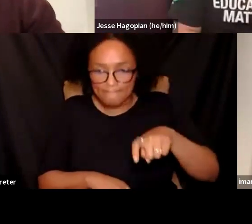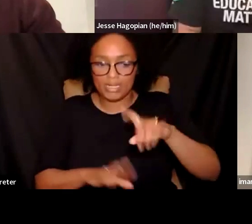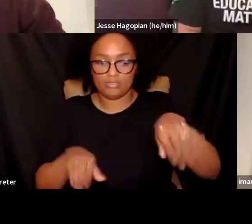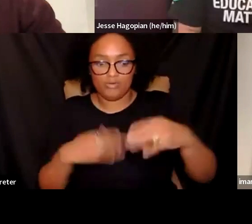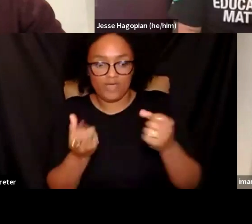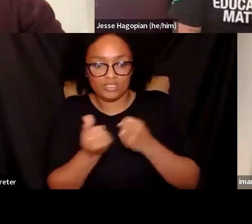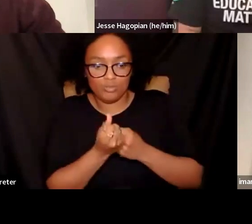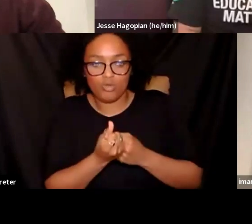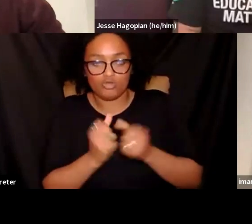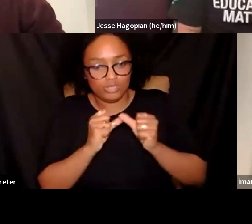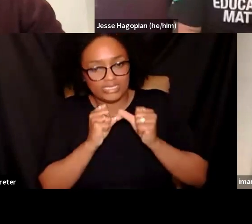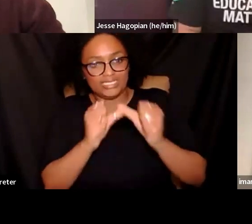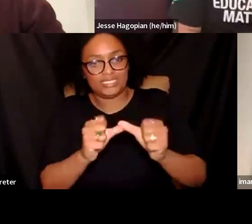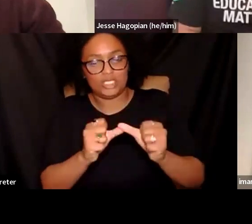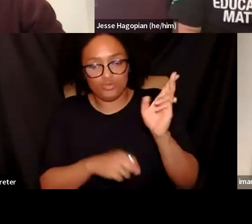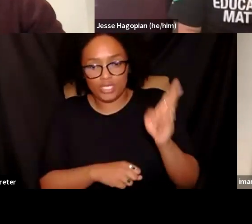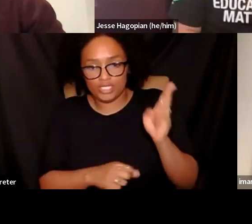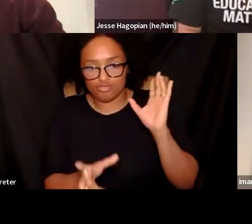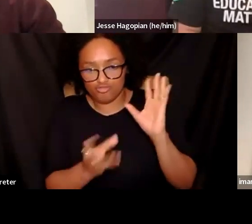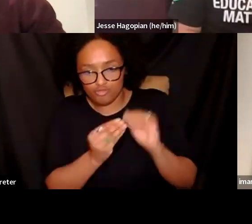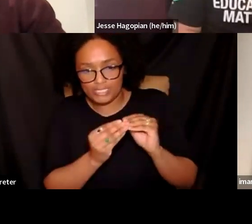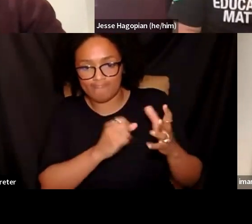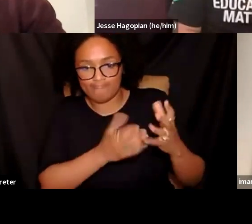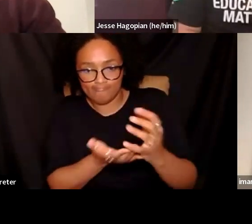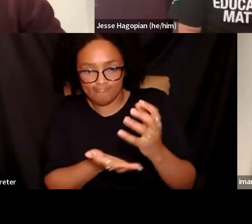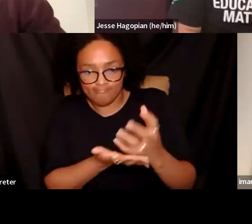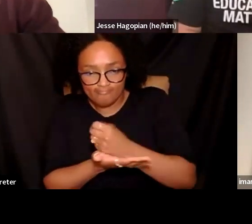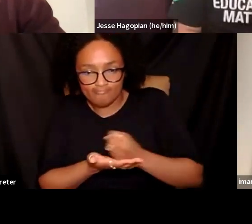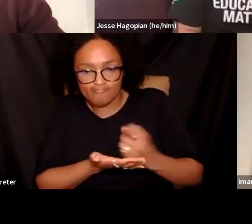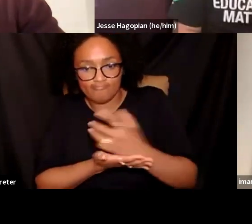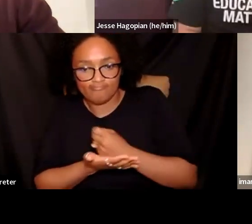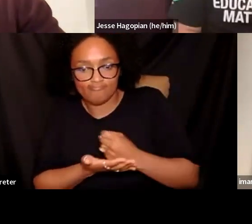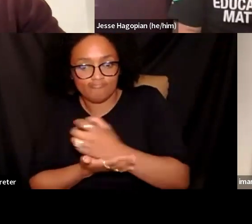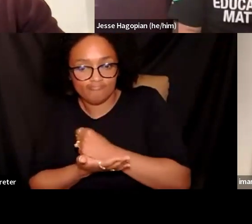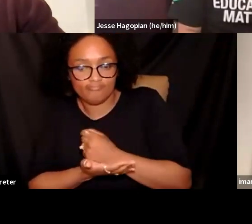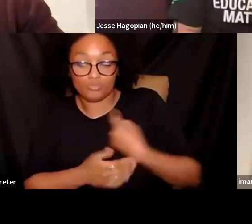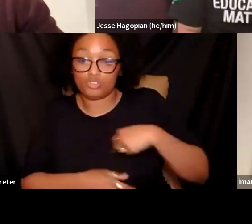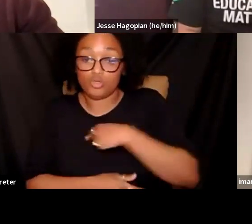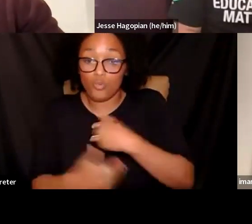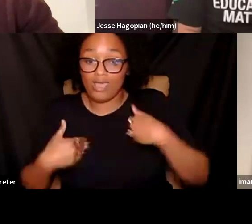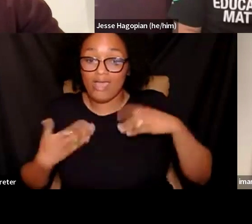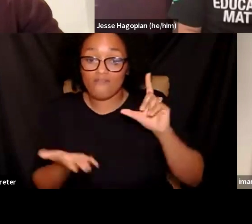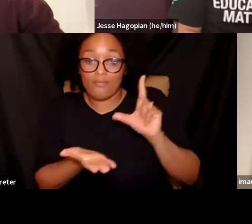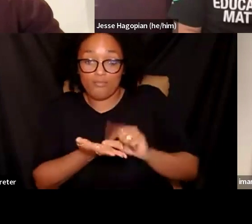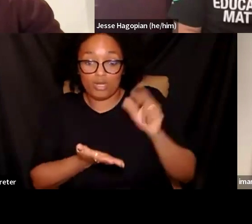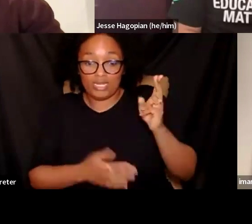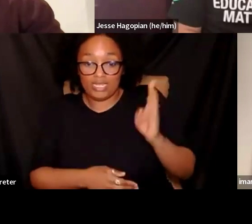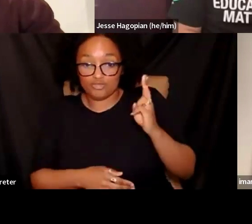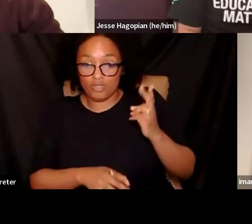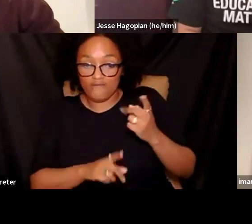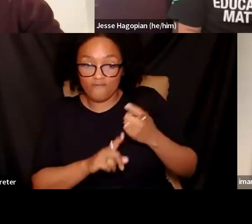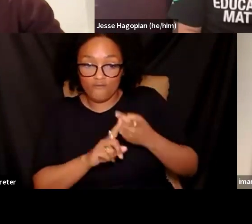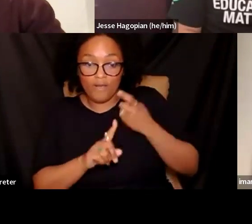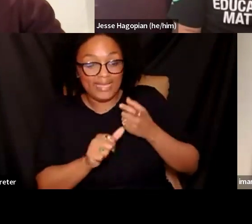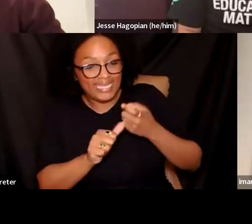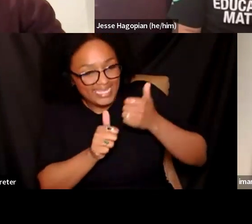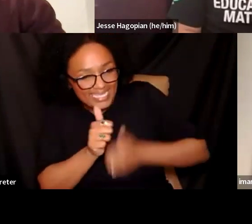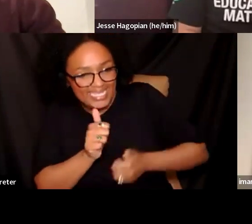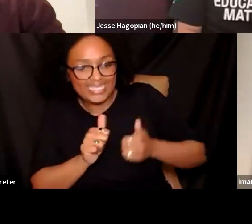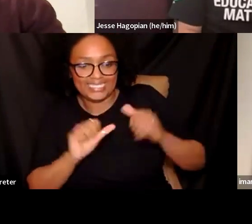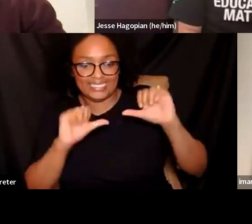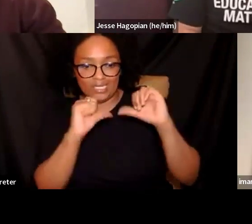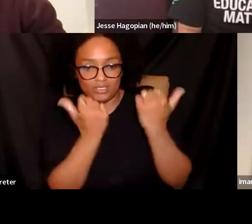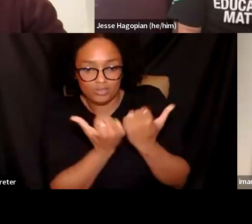also have these kind of bound, these printed histories of each of the organizations that are also digitized that